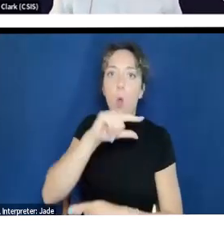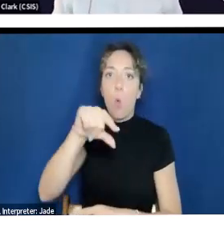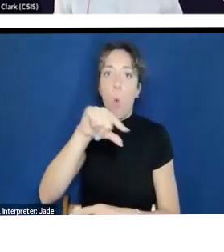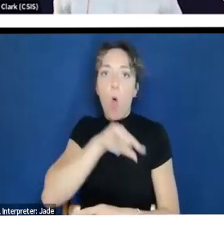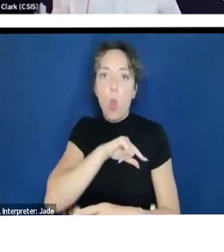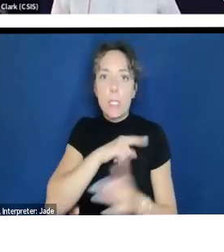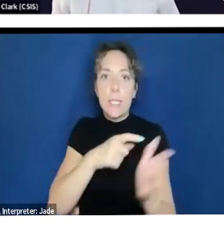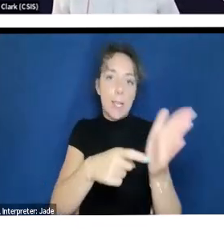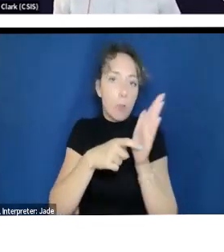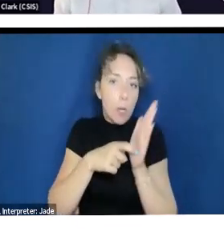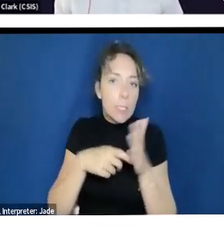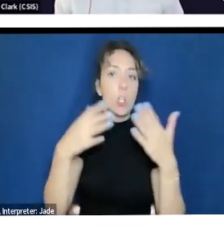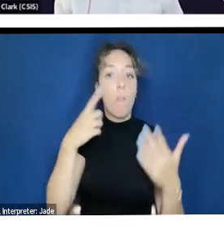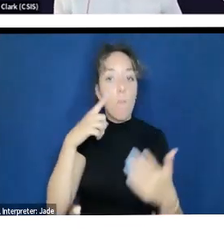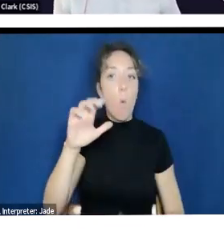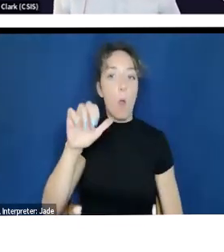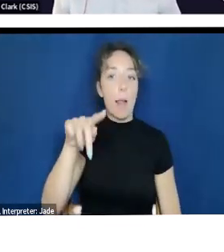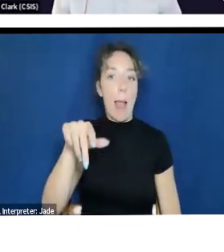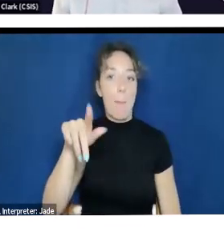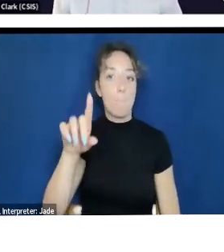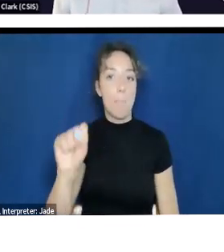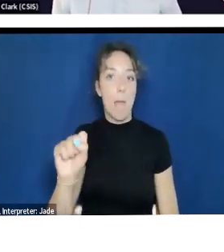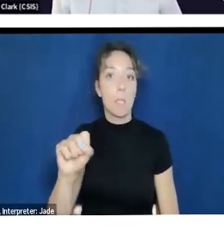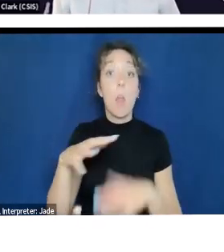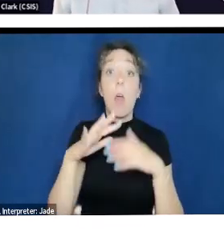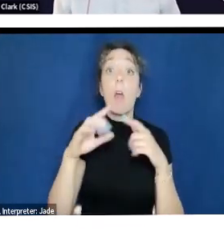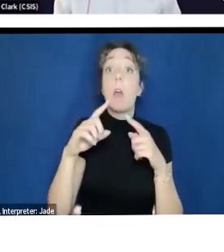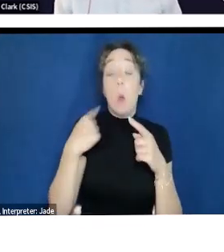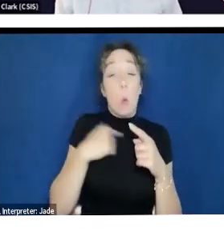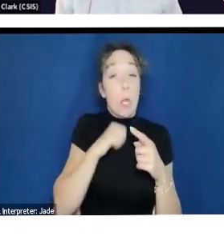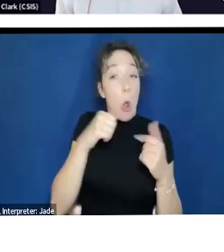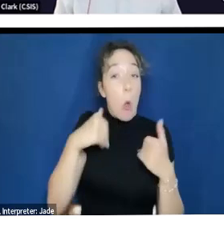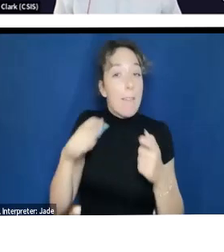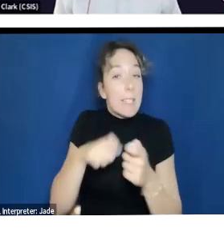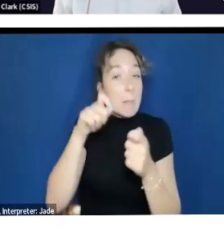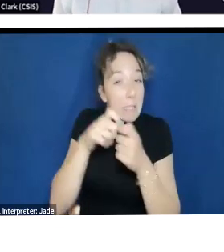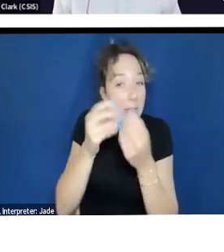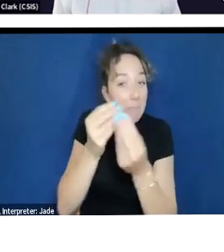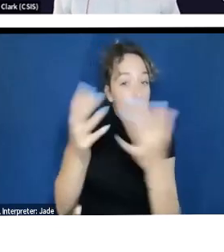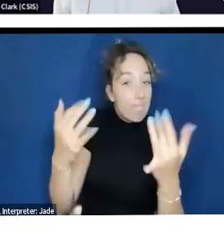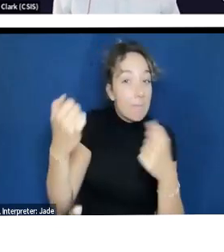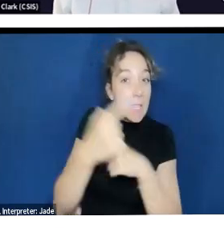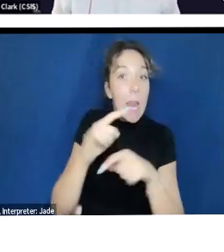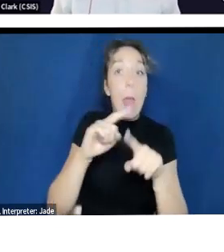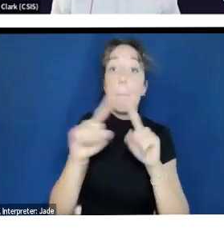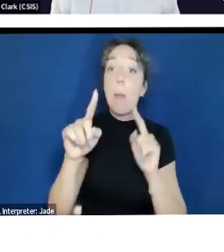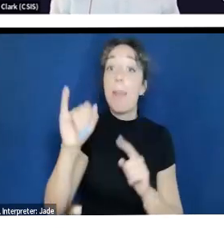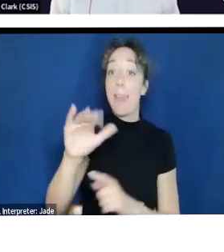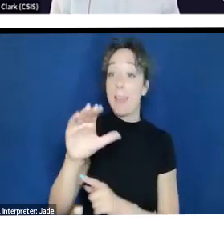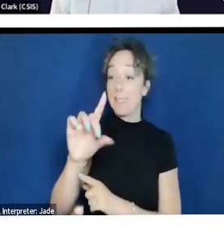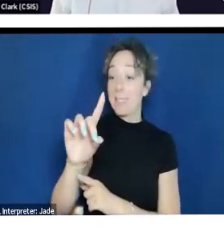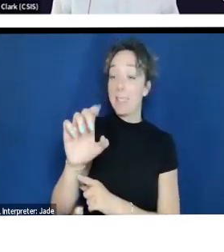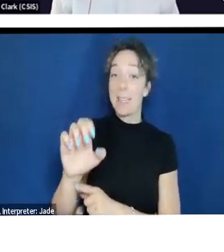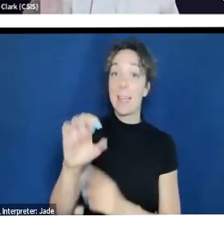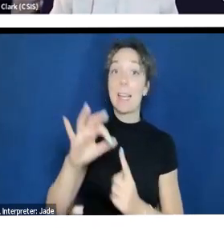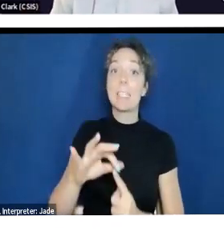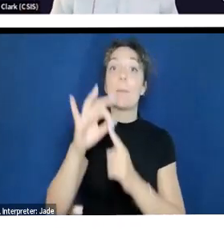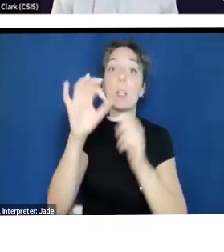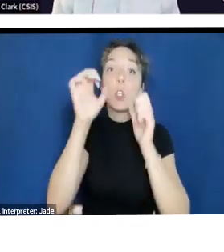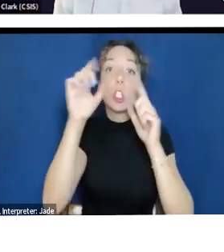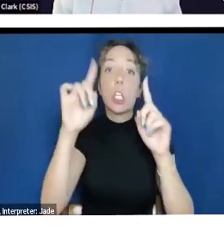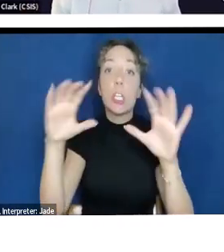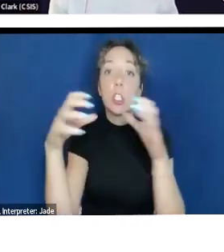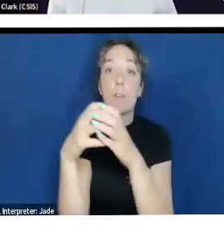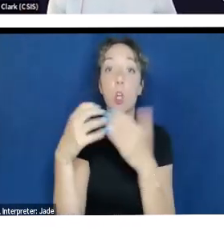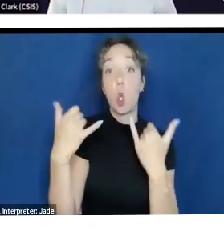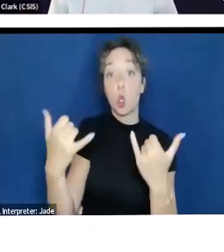you today. But as a clue into what these checks may look like, the CDE Special Education Division currently performs data quality checks